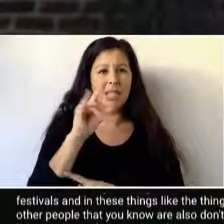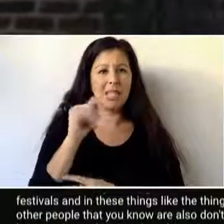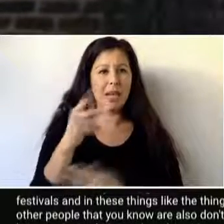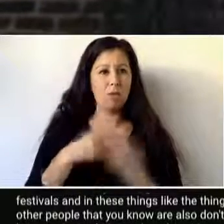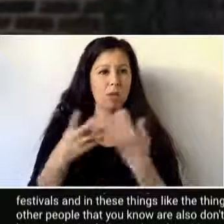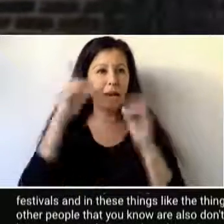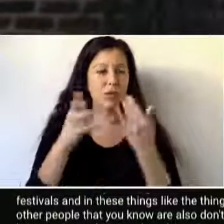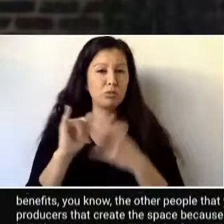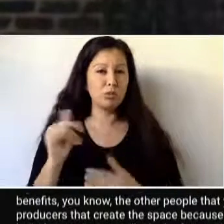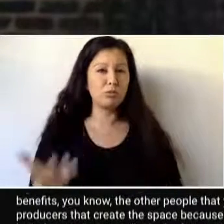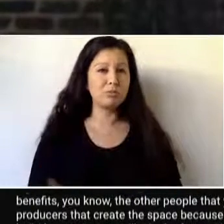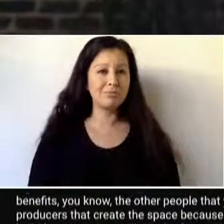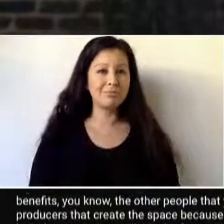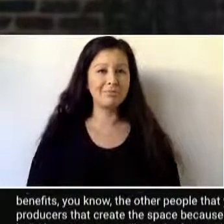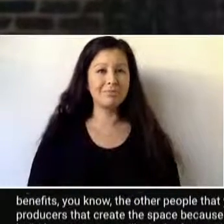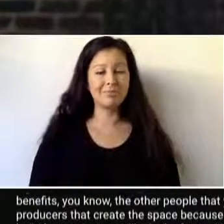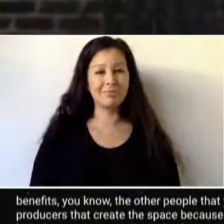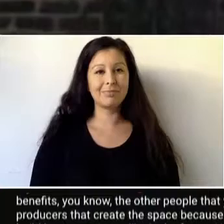educational programs as well.